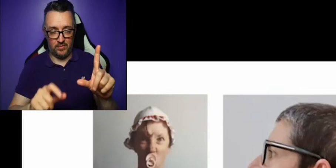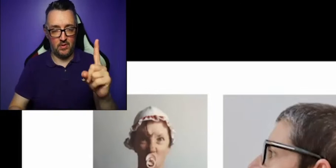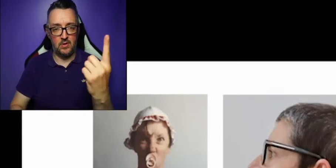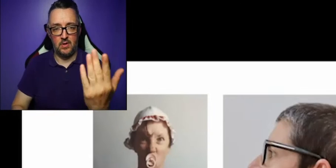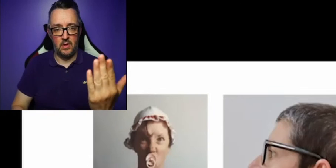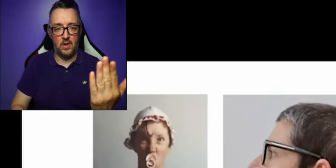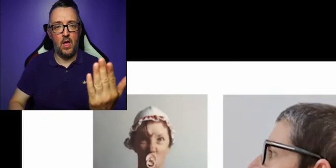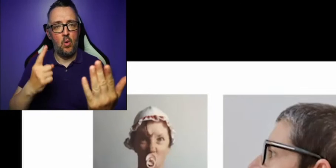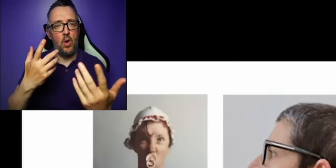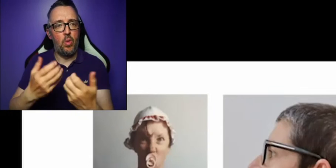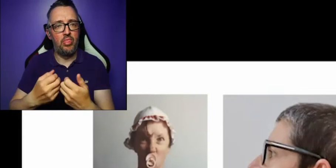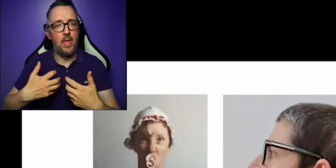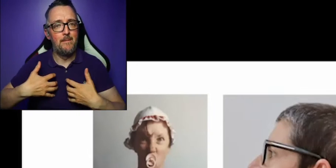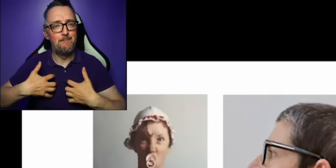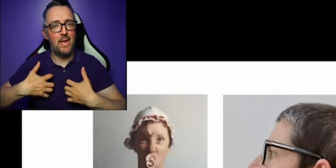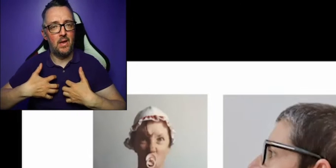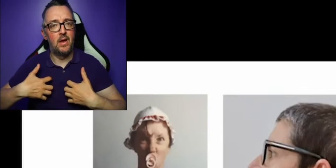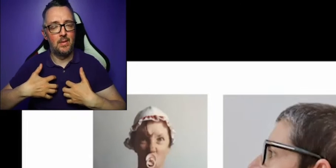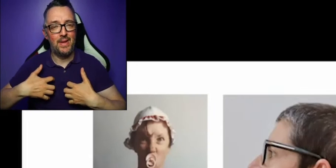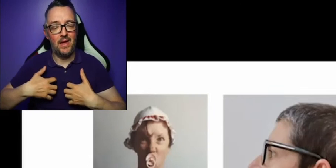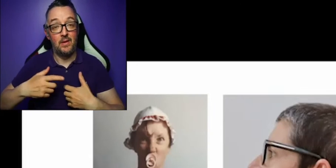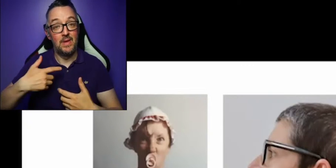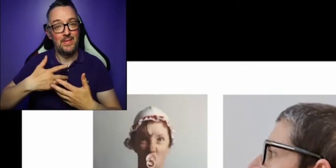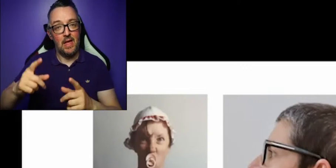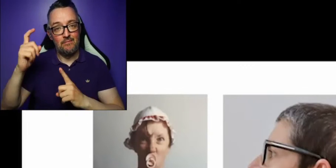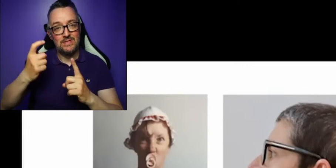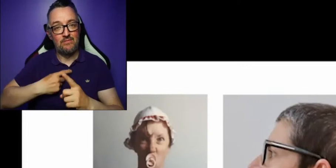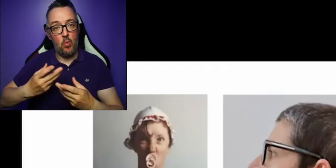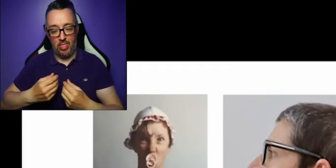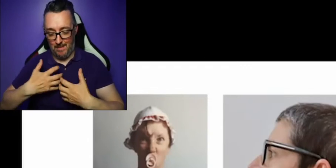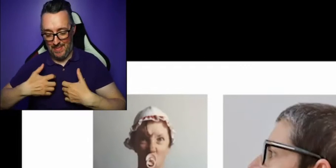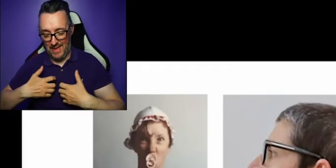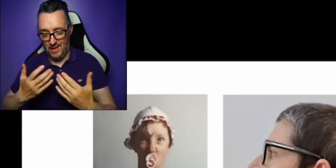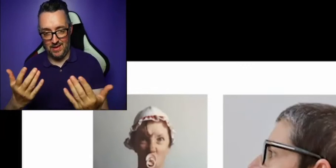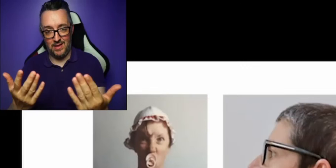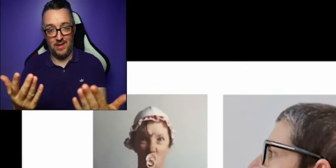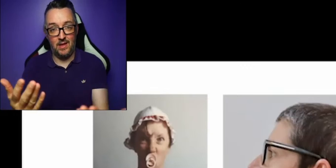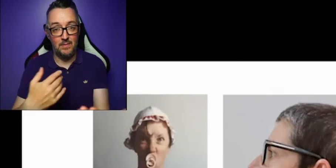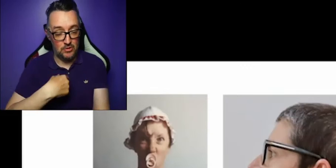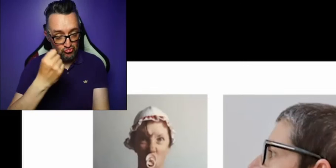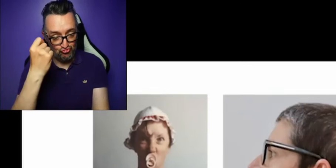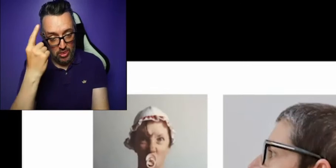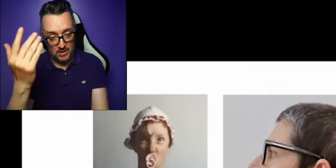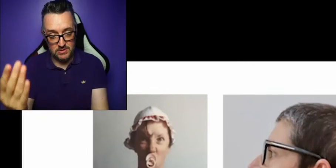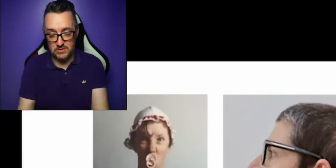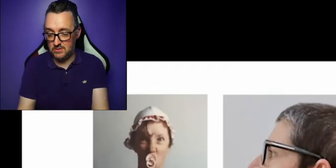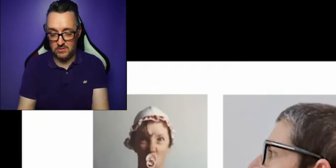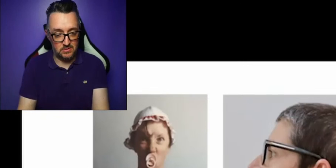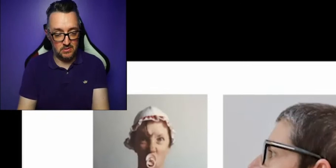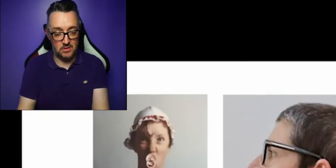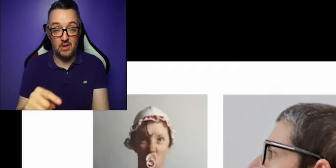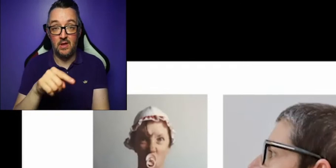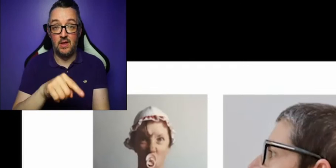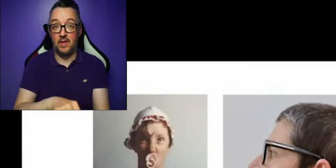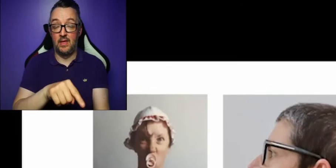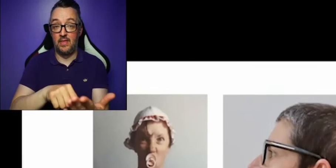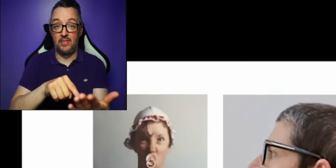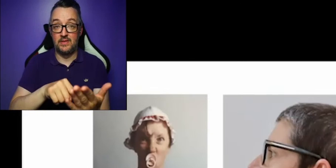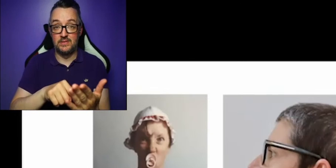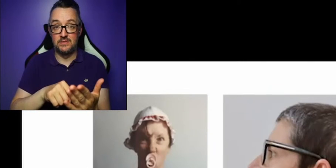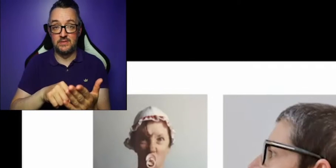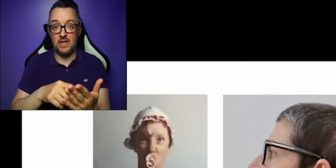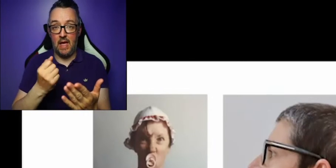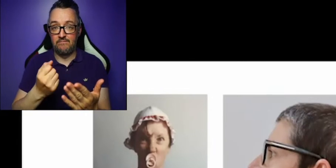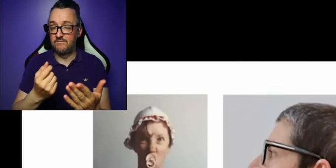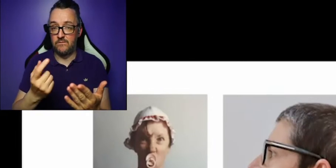and also one with a teddy bear, I'd taken a picture of myself with a teddy bear as well, but I just suddenly realized that this practice, there